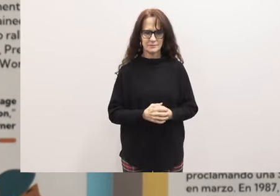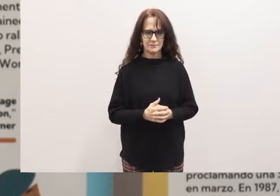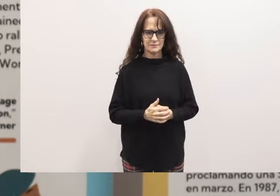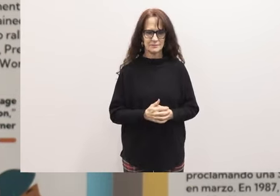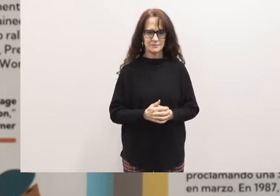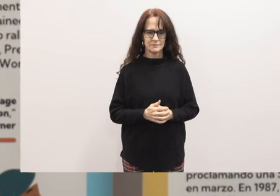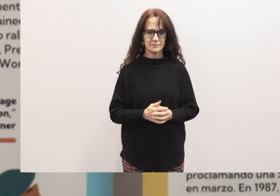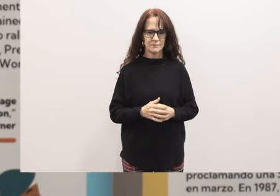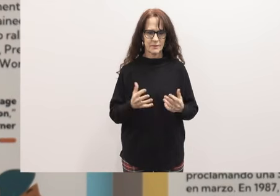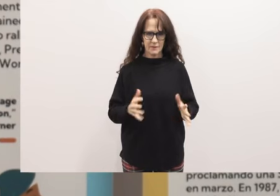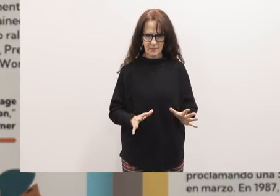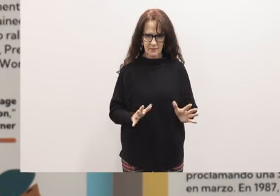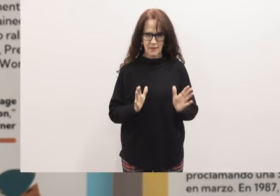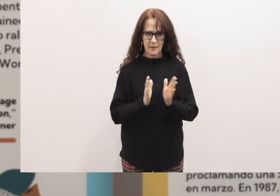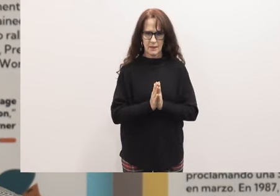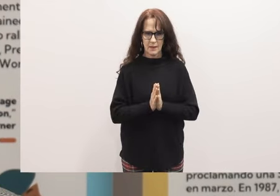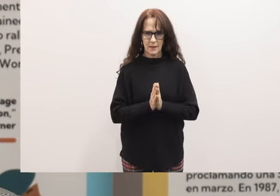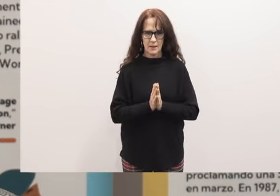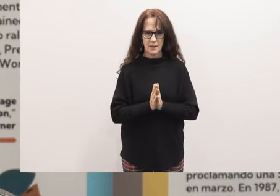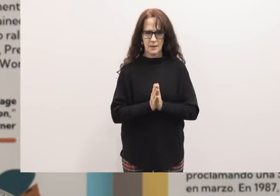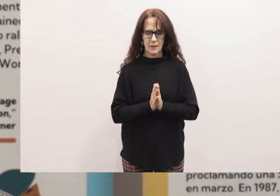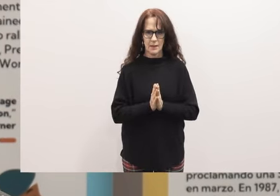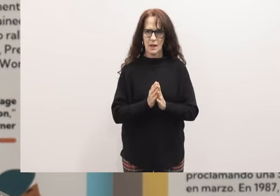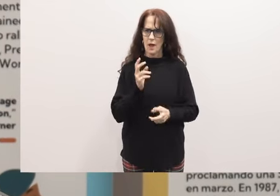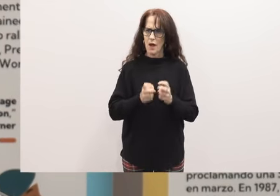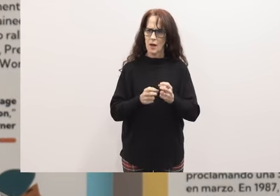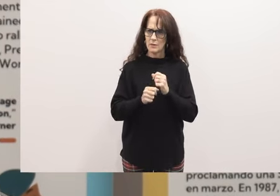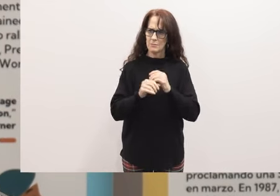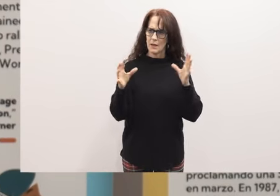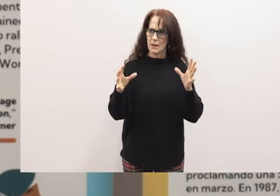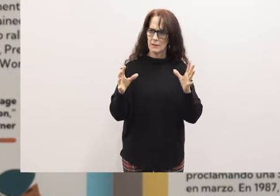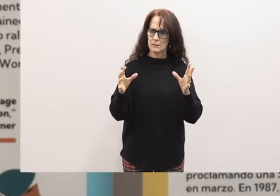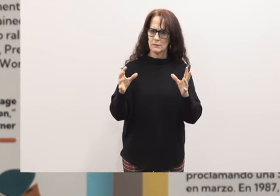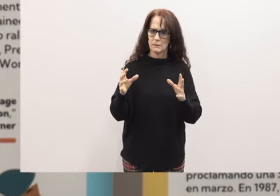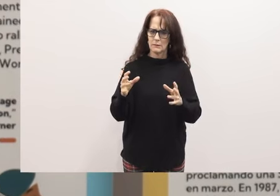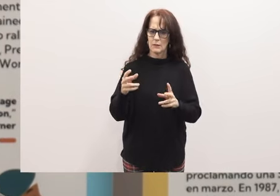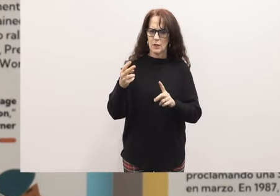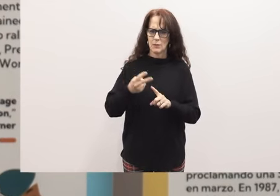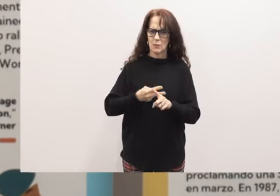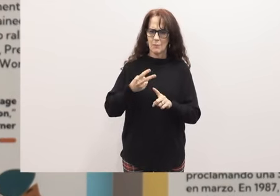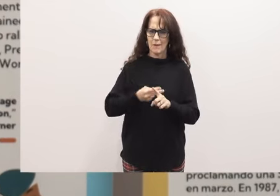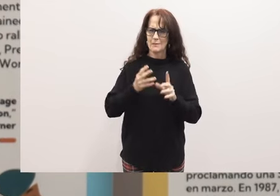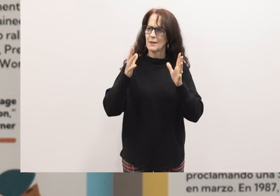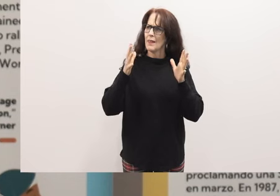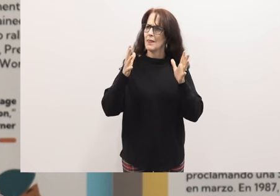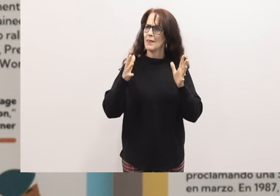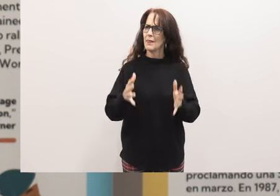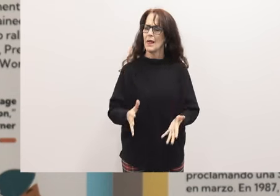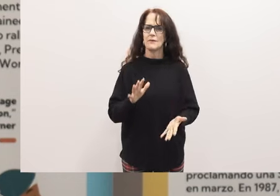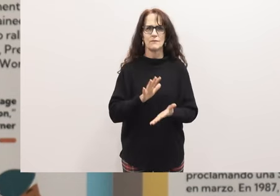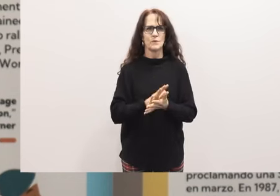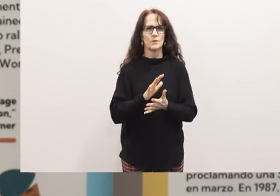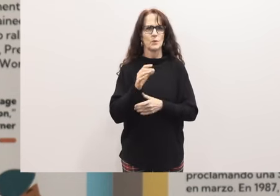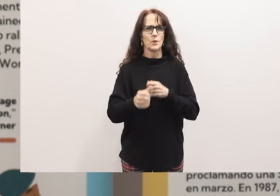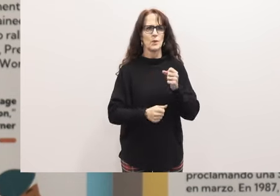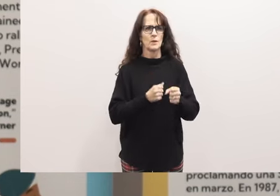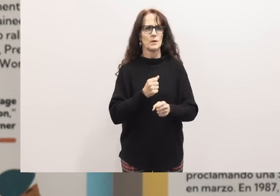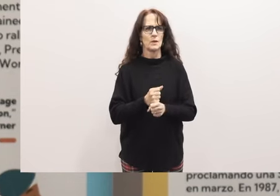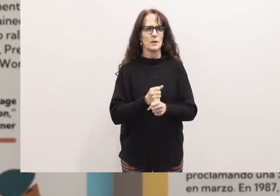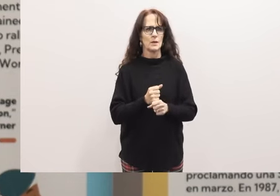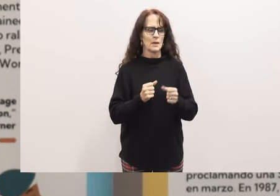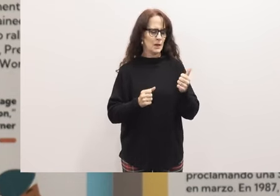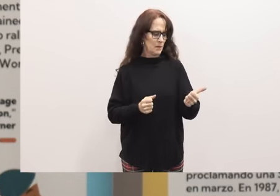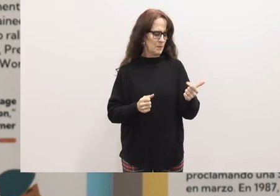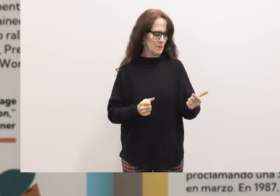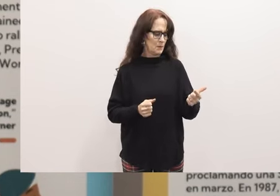that's first. It is hard to imagine that there's only a little over 2 months left of the school year. It seems like, where did